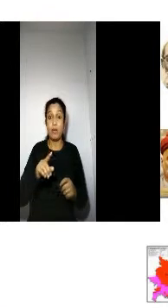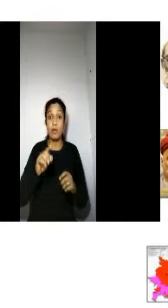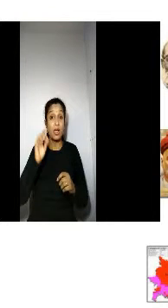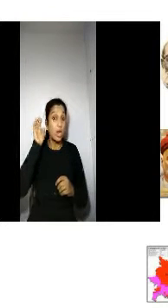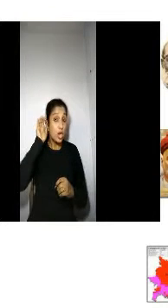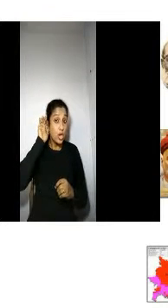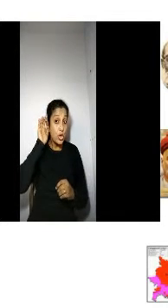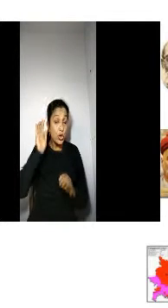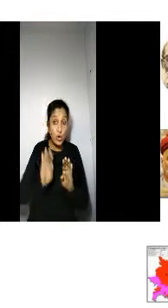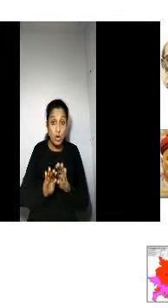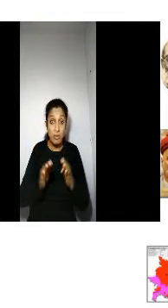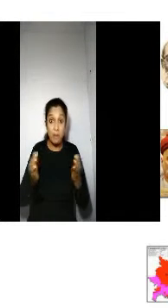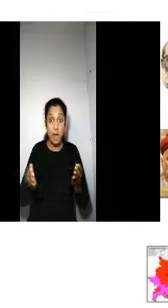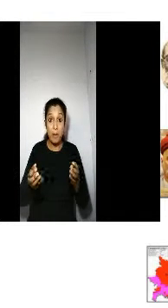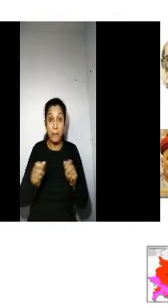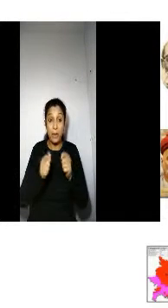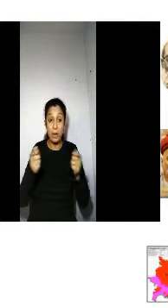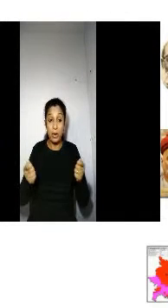newspapers